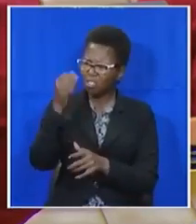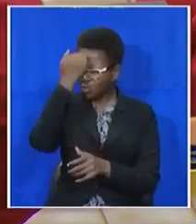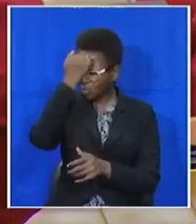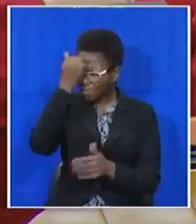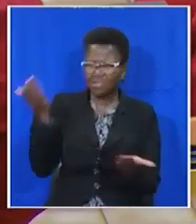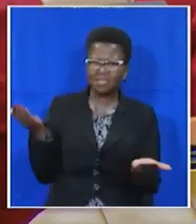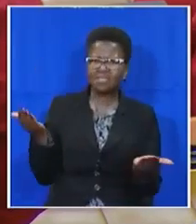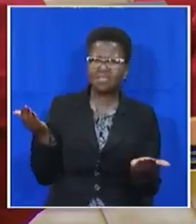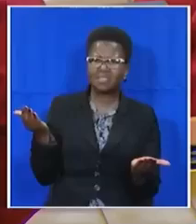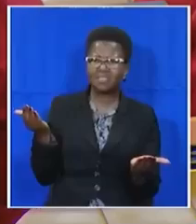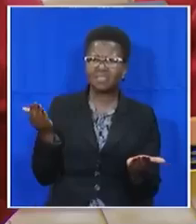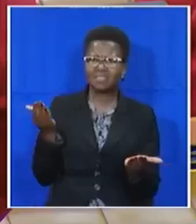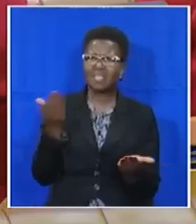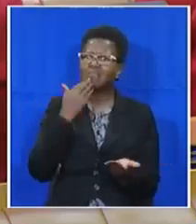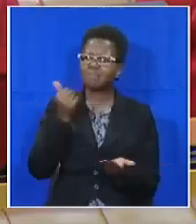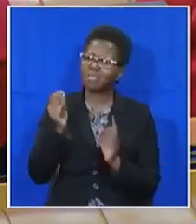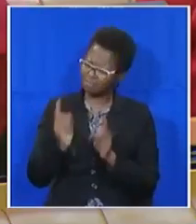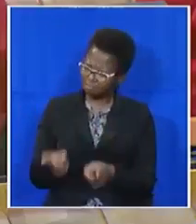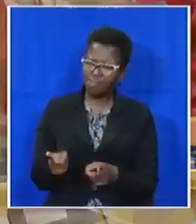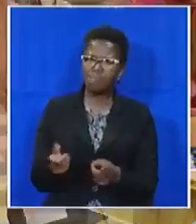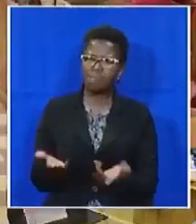question. Honorable Order.